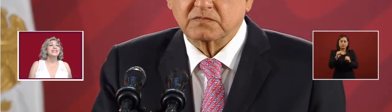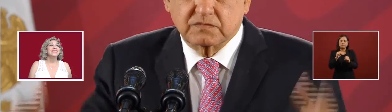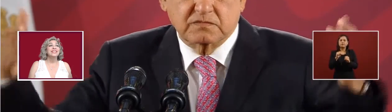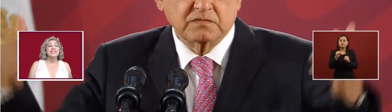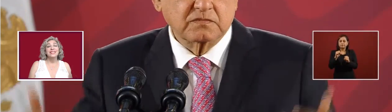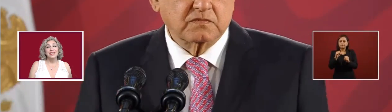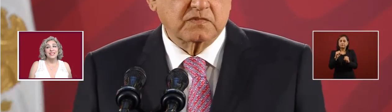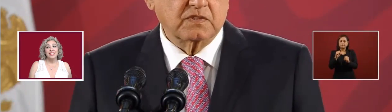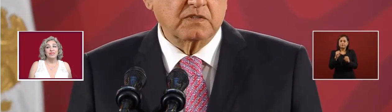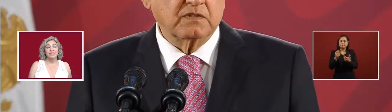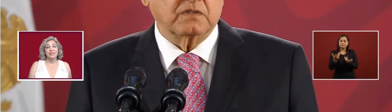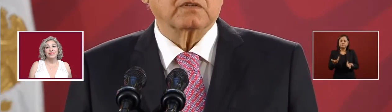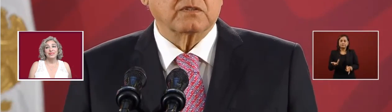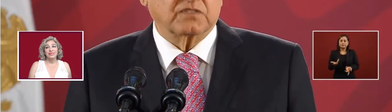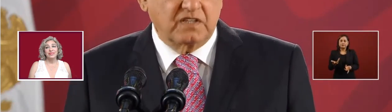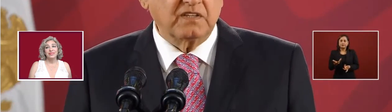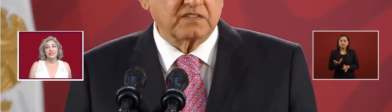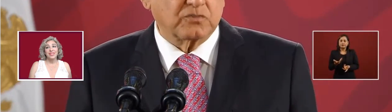infarcts